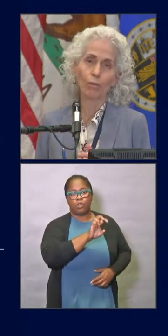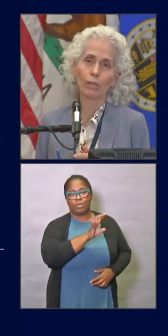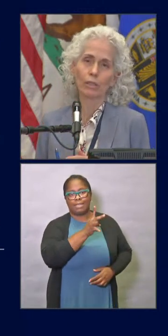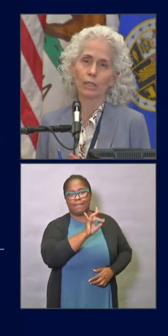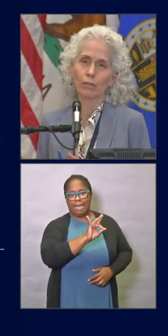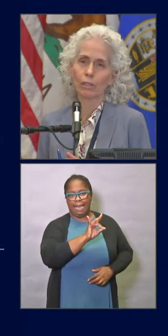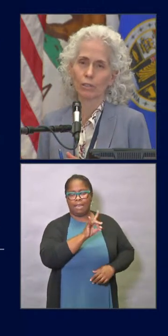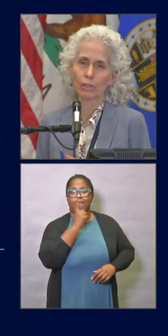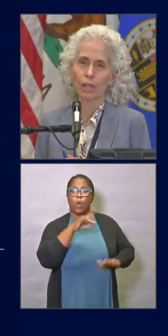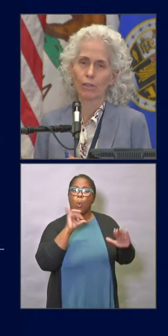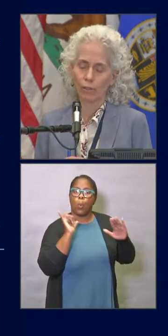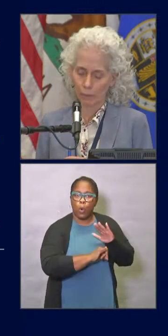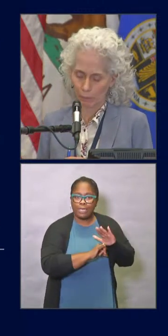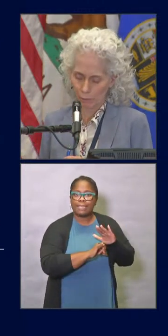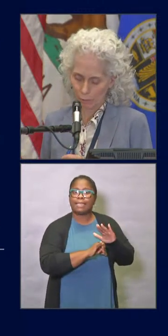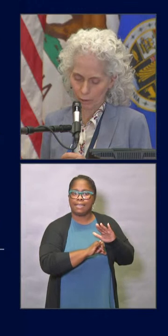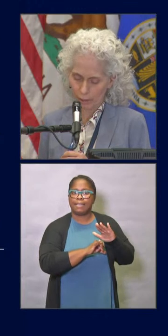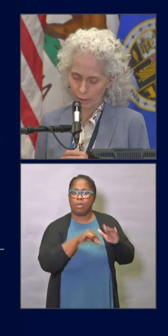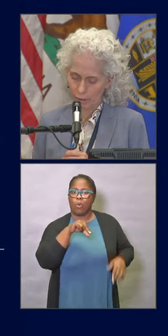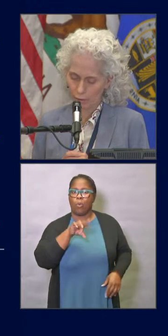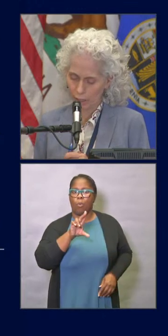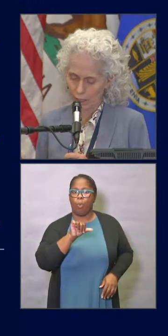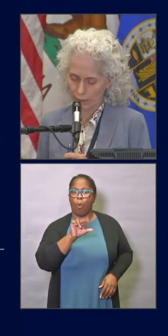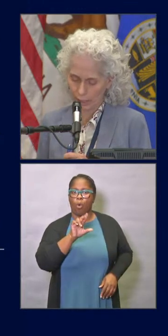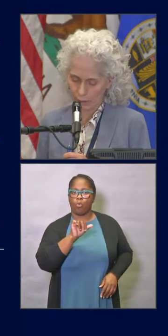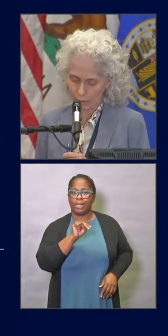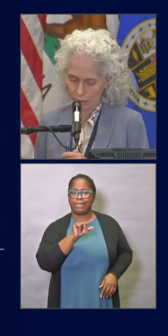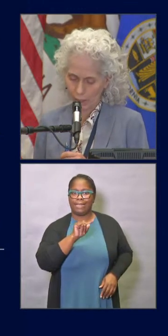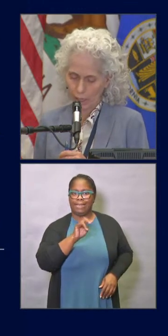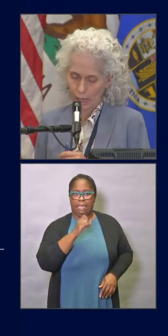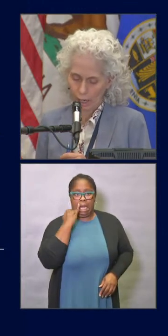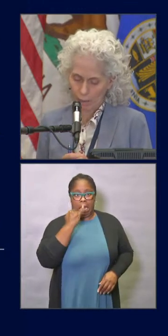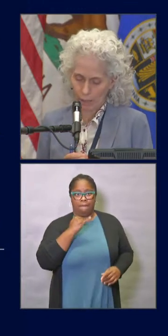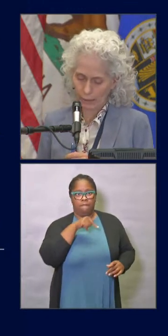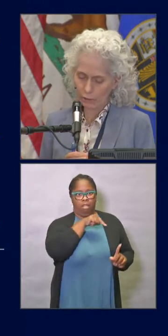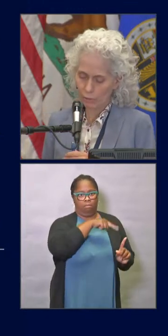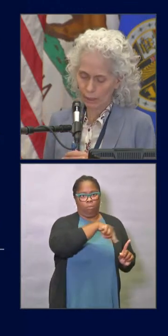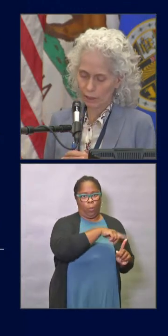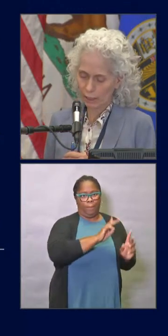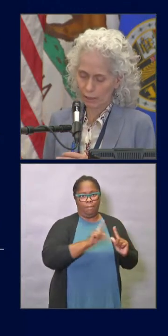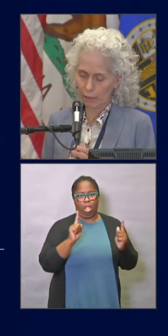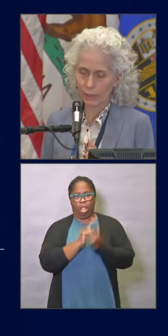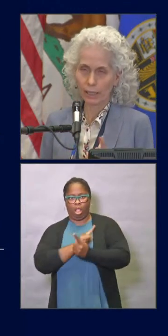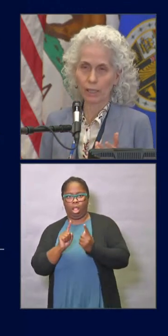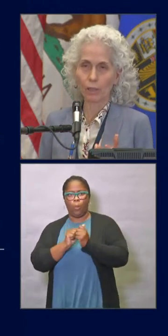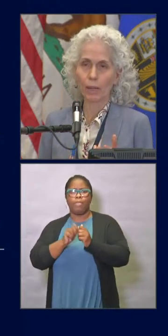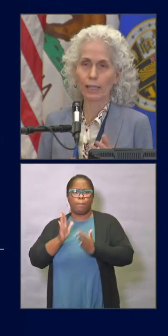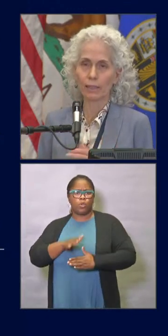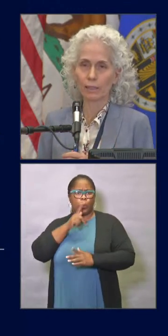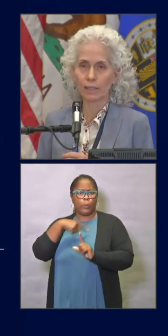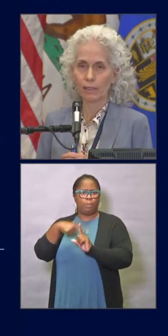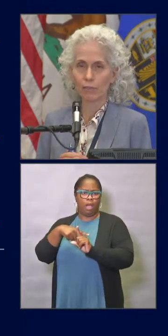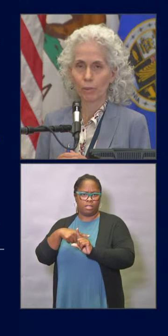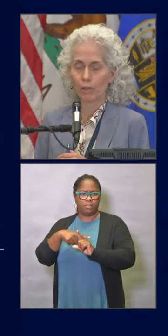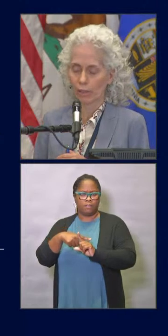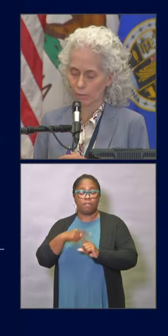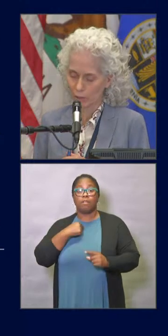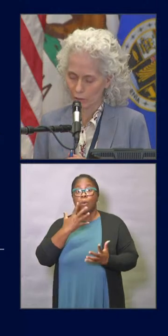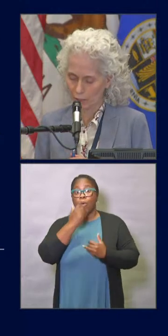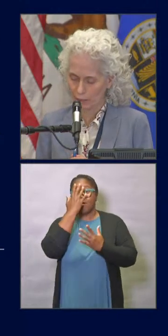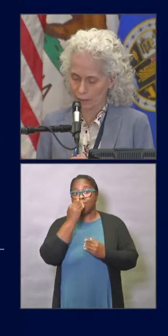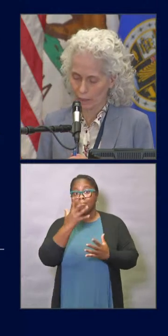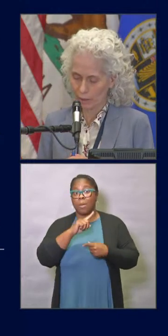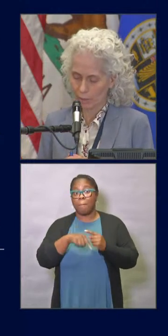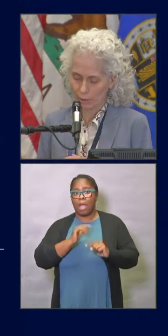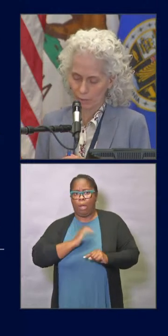46,278 were quarantine orders for people who were their close contacts. I do want to share an update on our pilot incentive program,